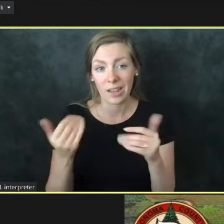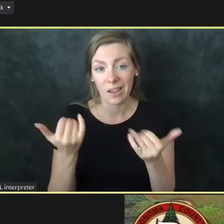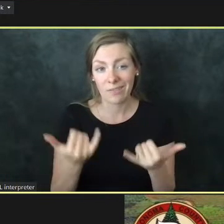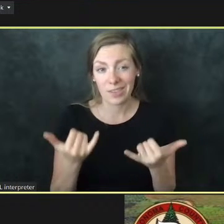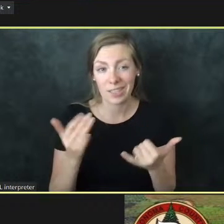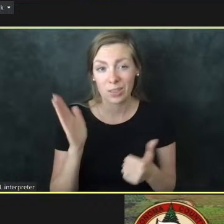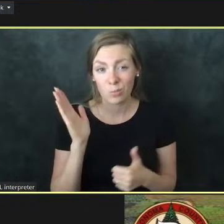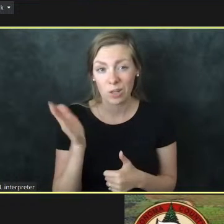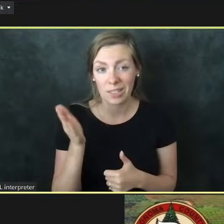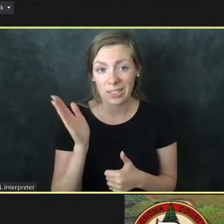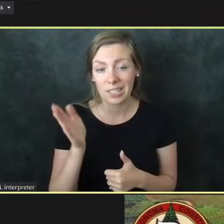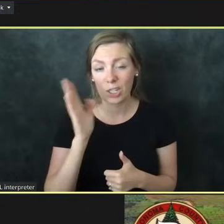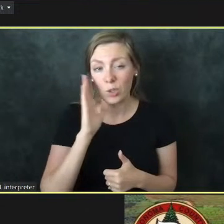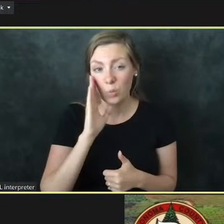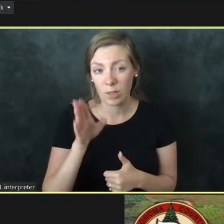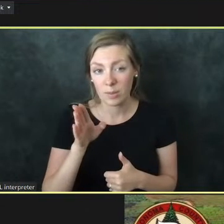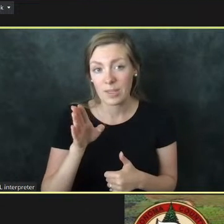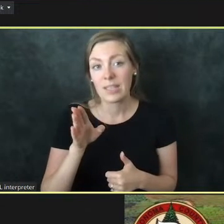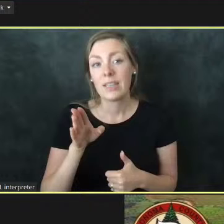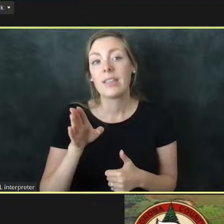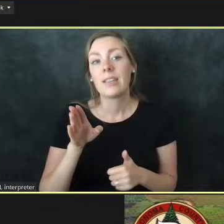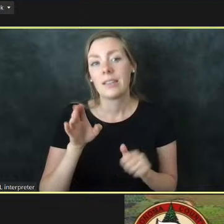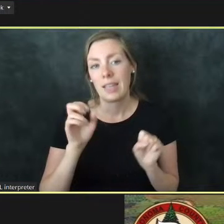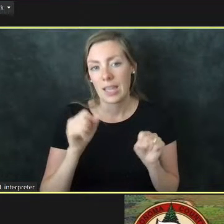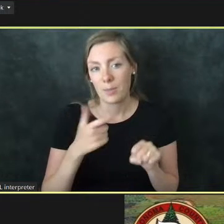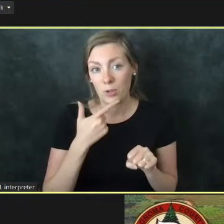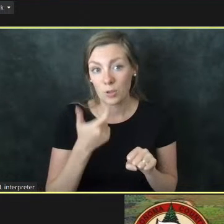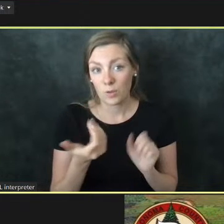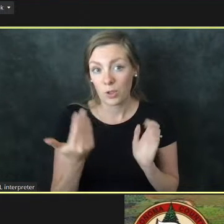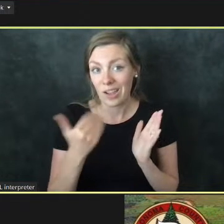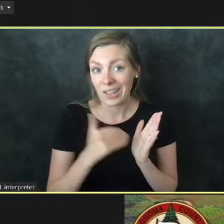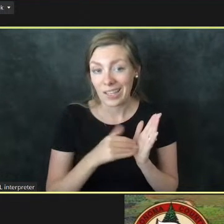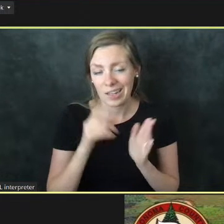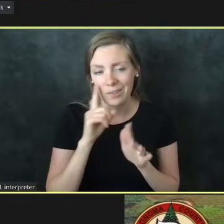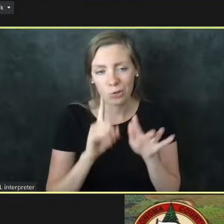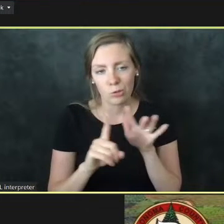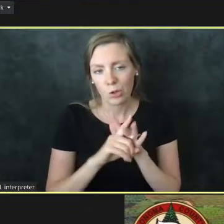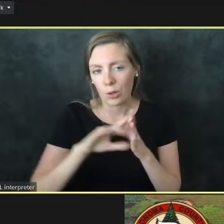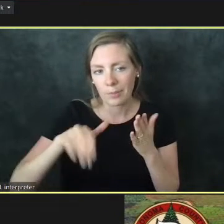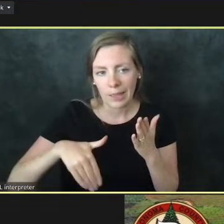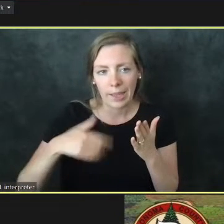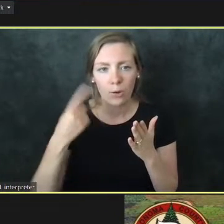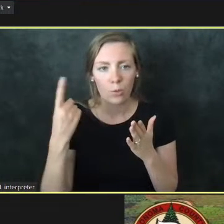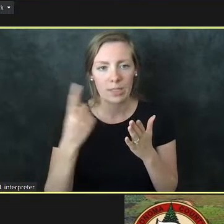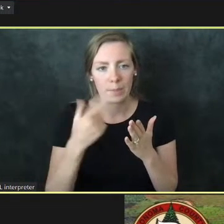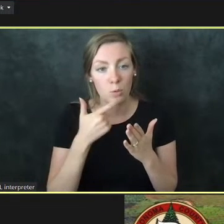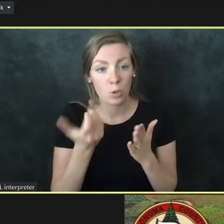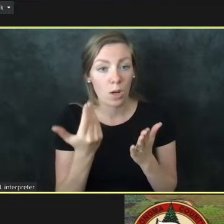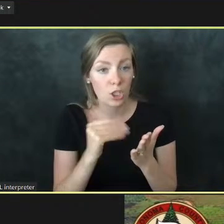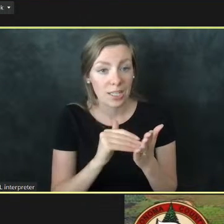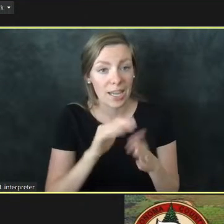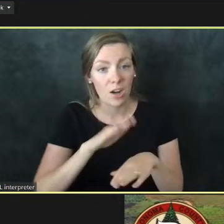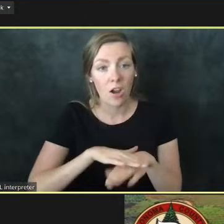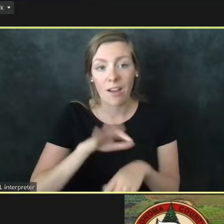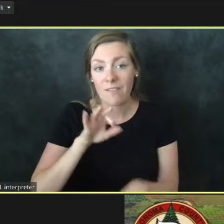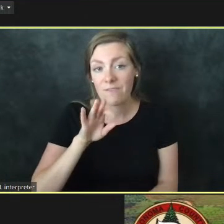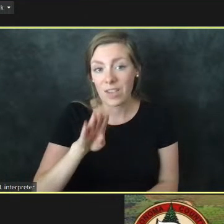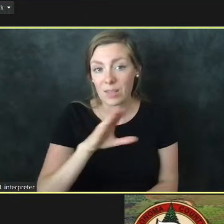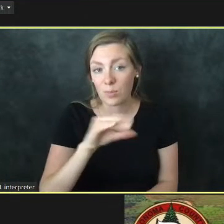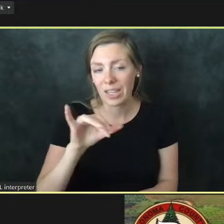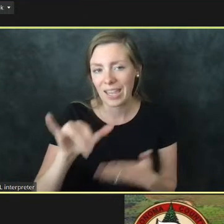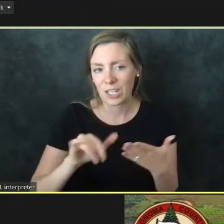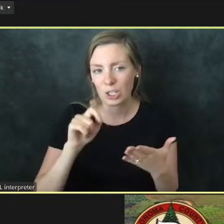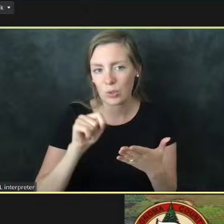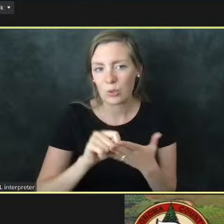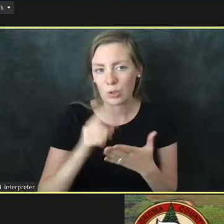presentation will be Esta presentación va a estar, for those who va a estar disponible para todos. will be available on Facebook and Va a estar en